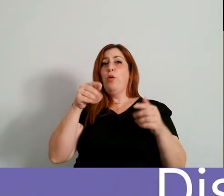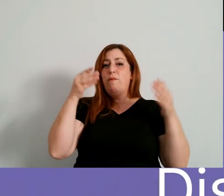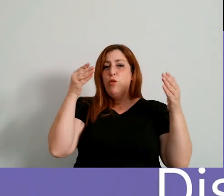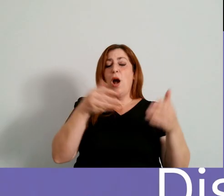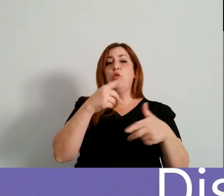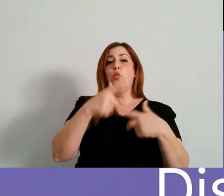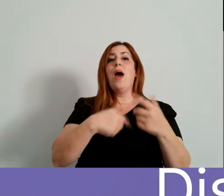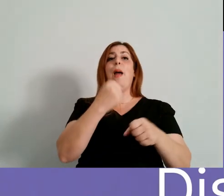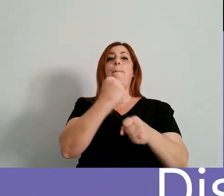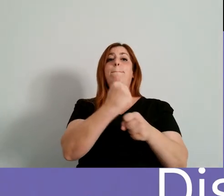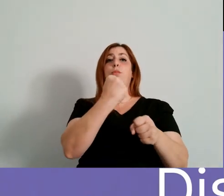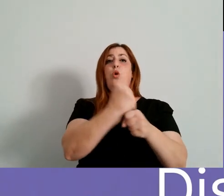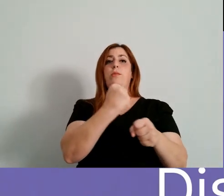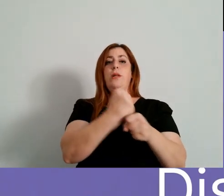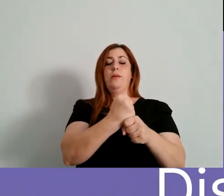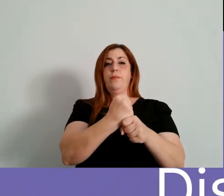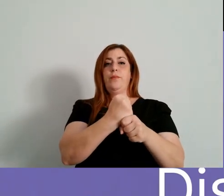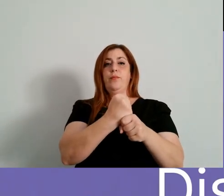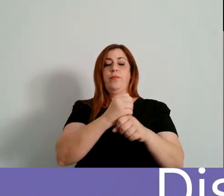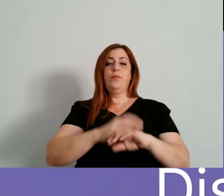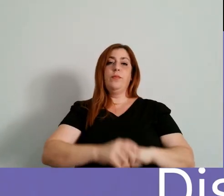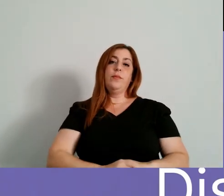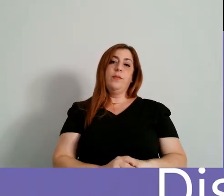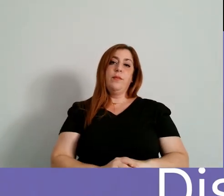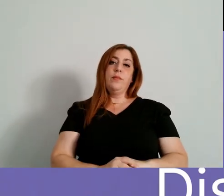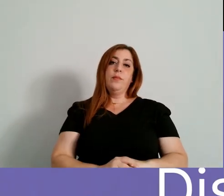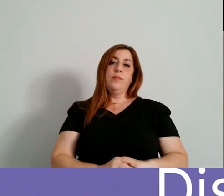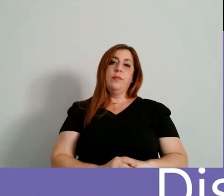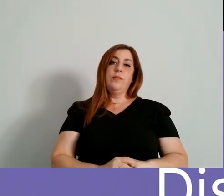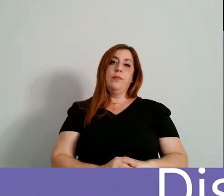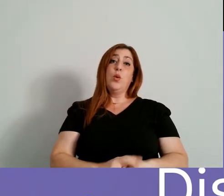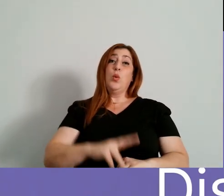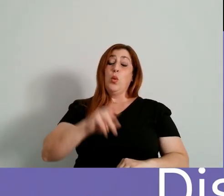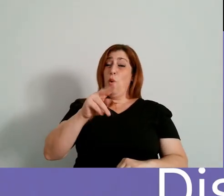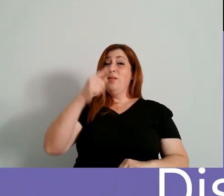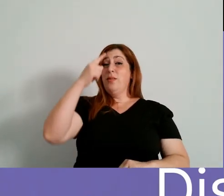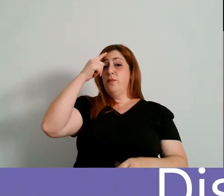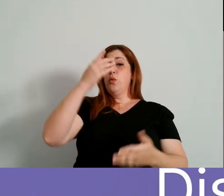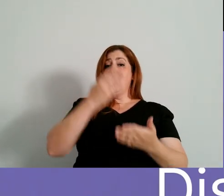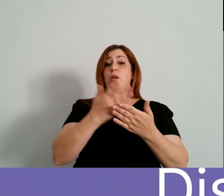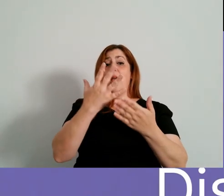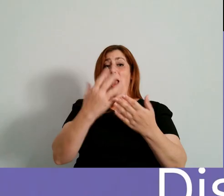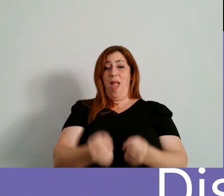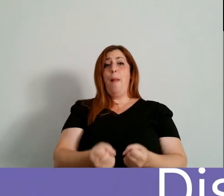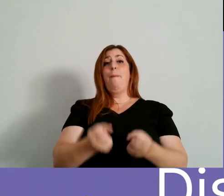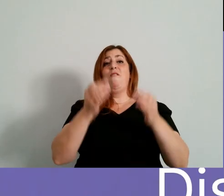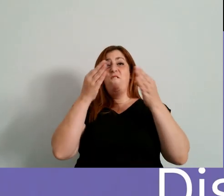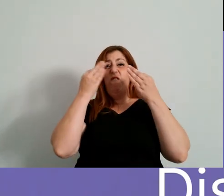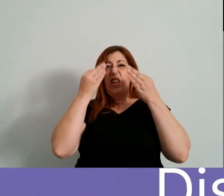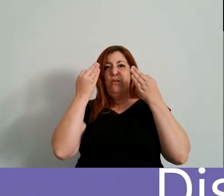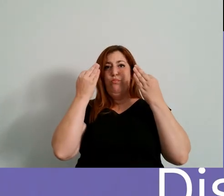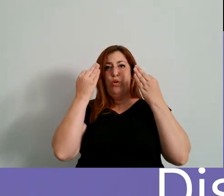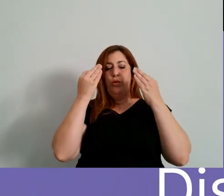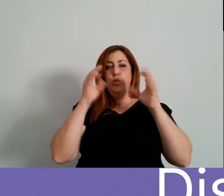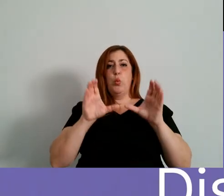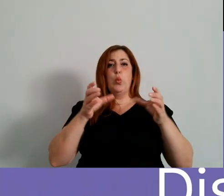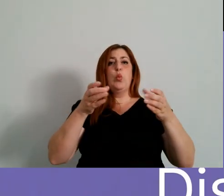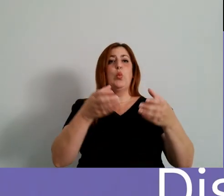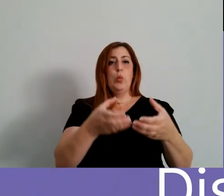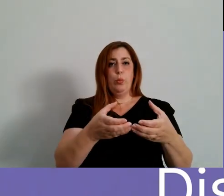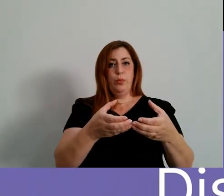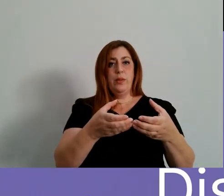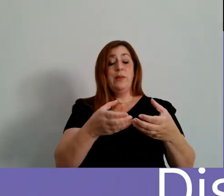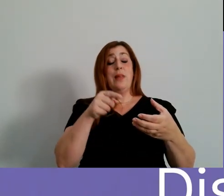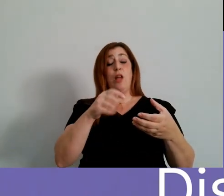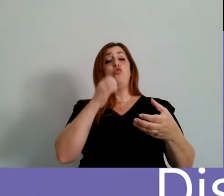employment currently, but um, there's also a Facebook group for parents of autistic people that I